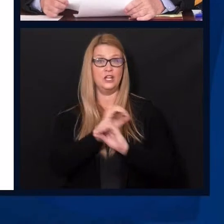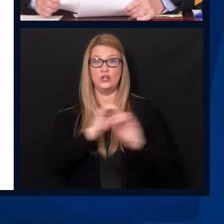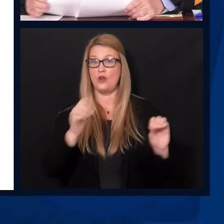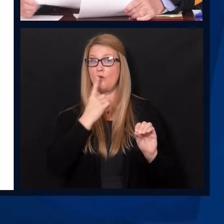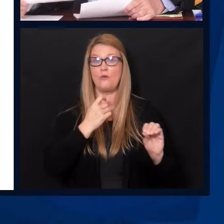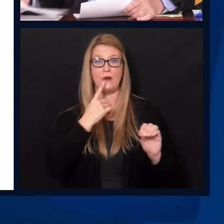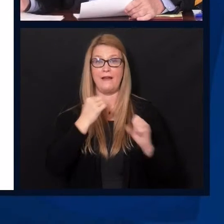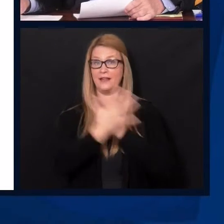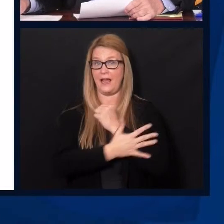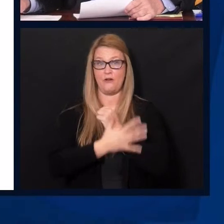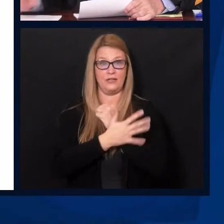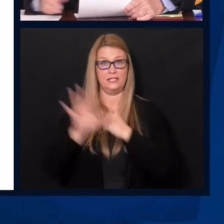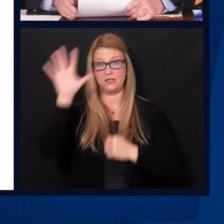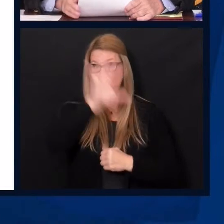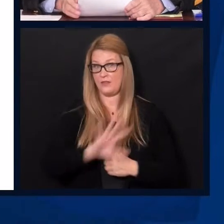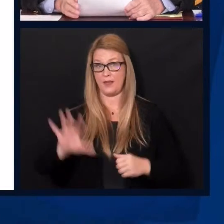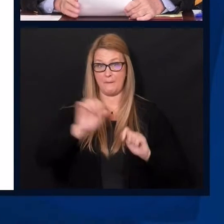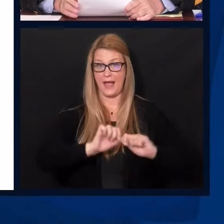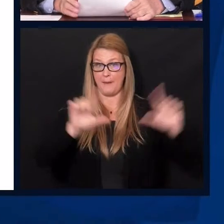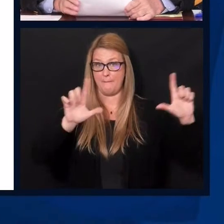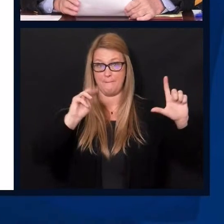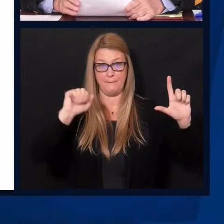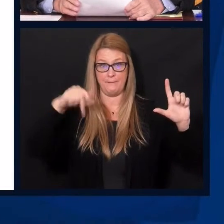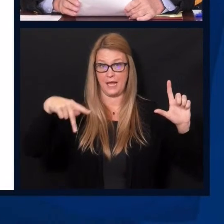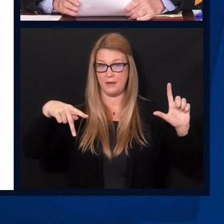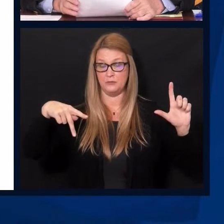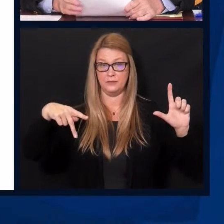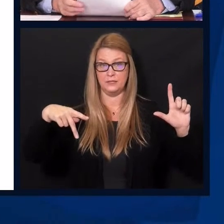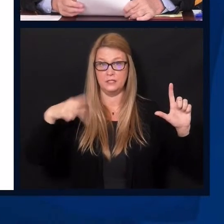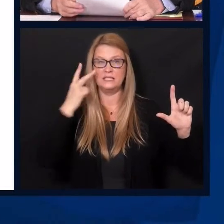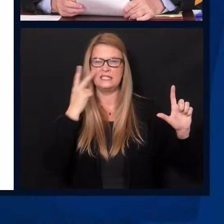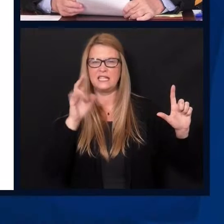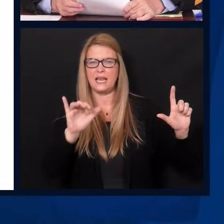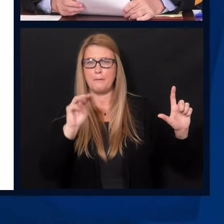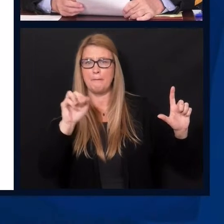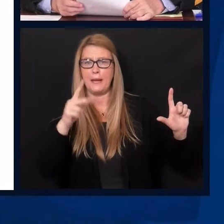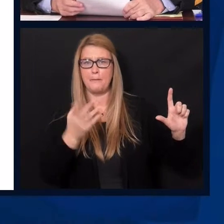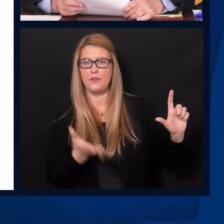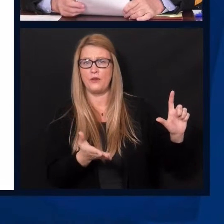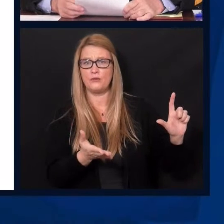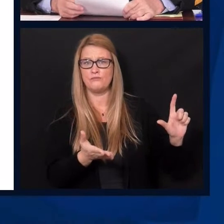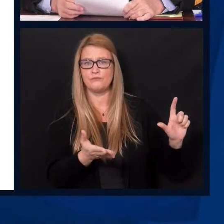state. And if you'd put that state map up, that'd be really good.